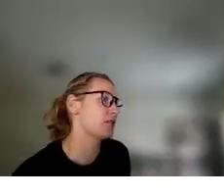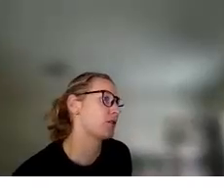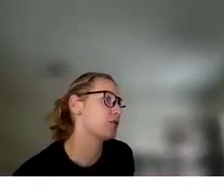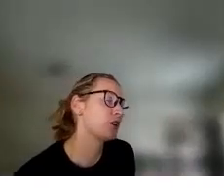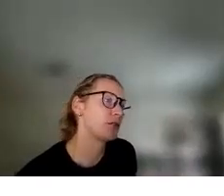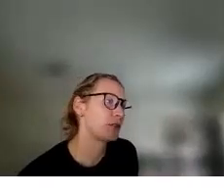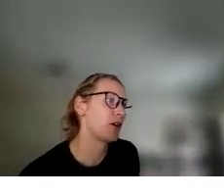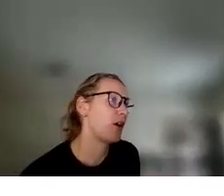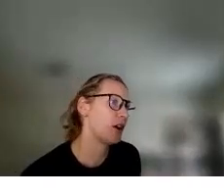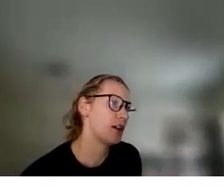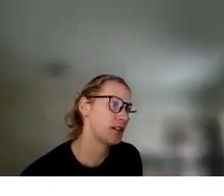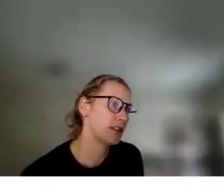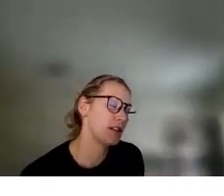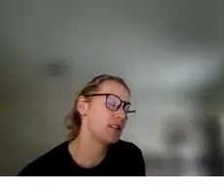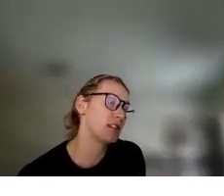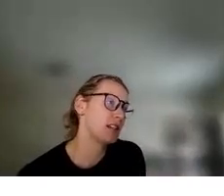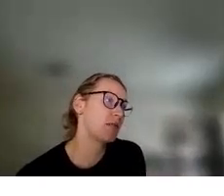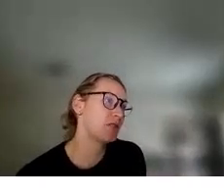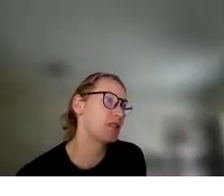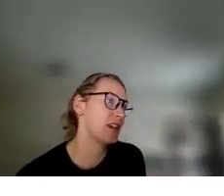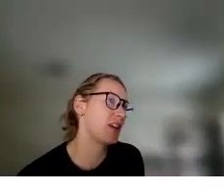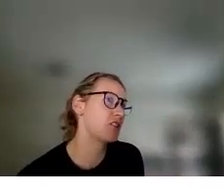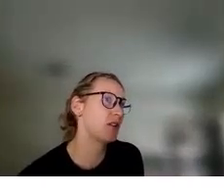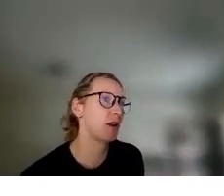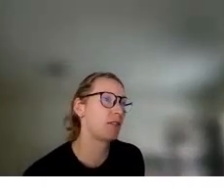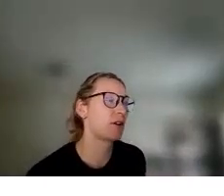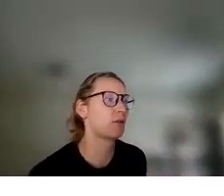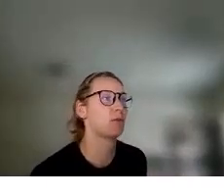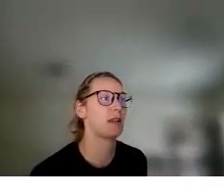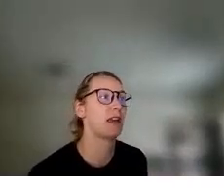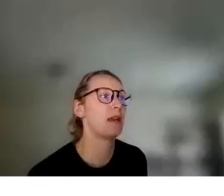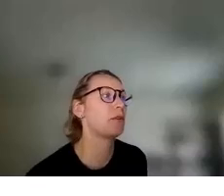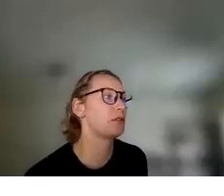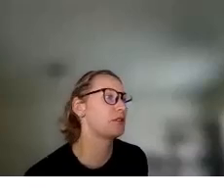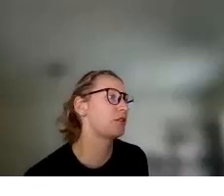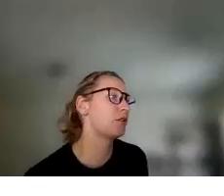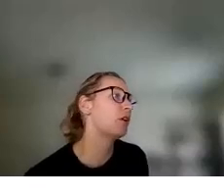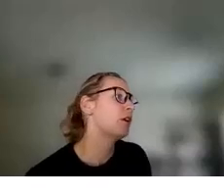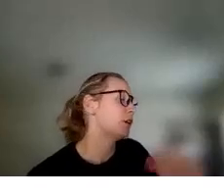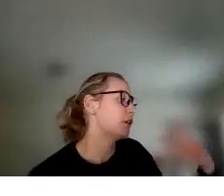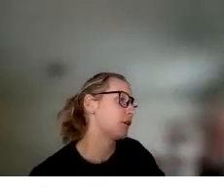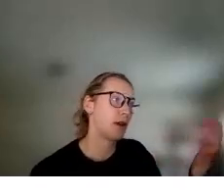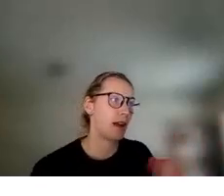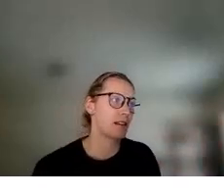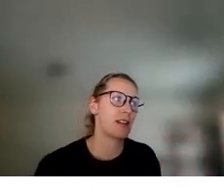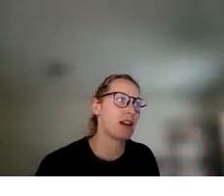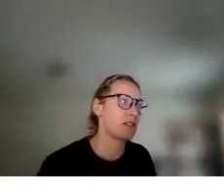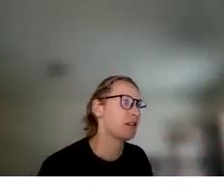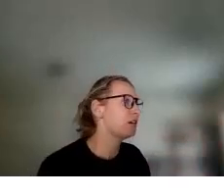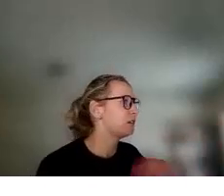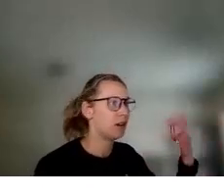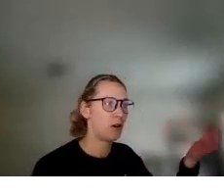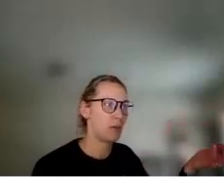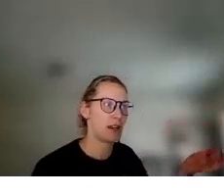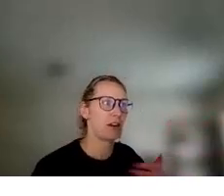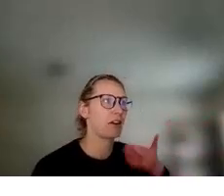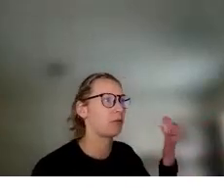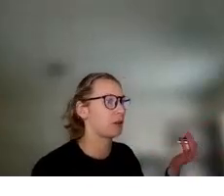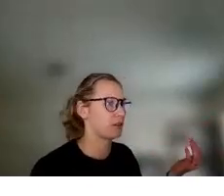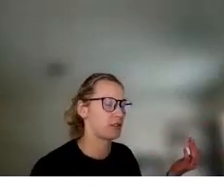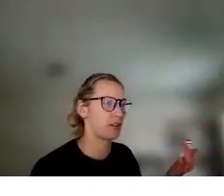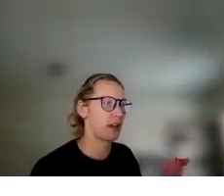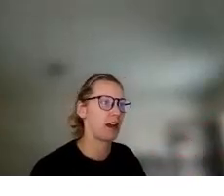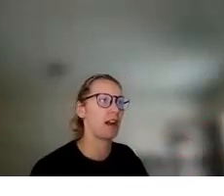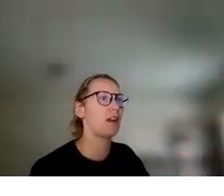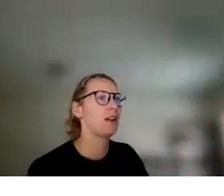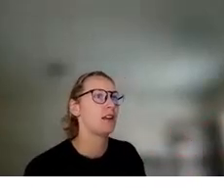program. And so children on the CwCHN waiver will be able to, access homemaker